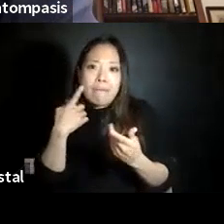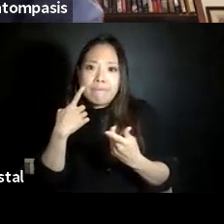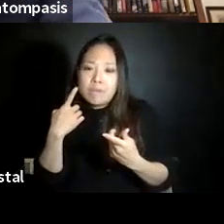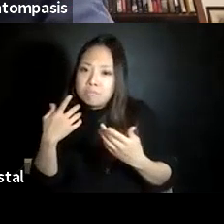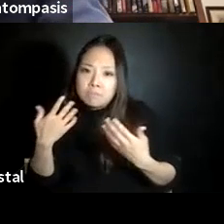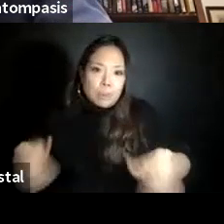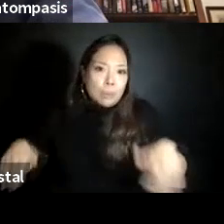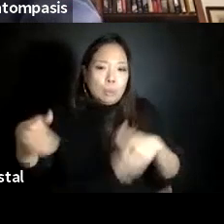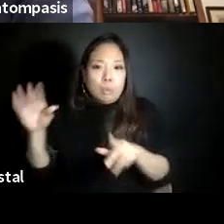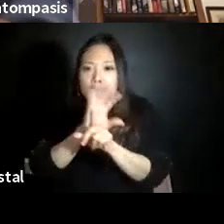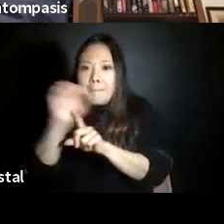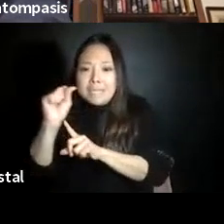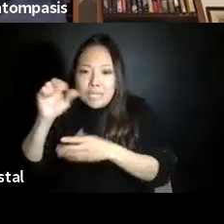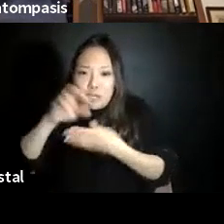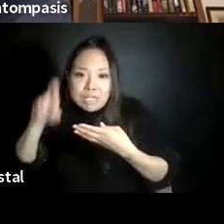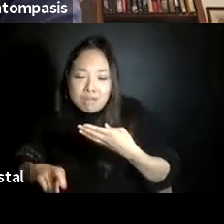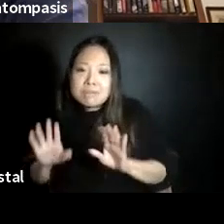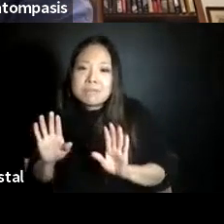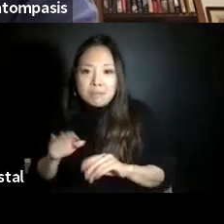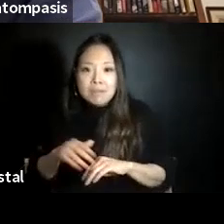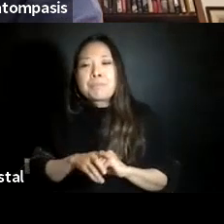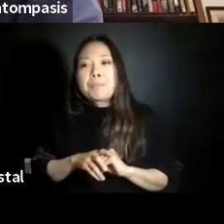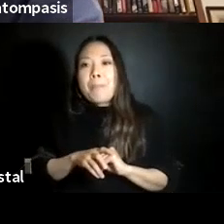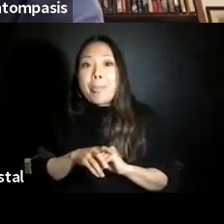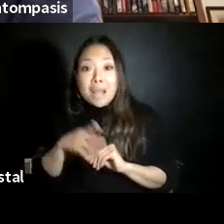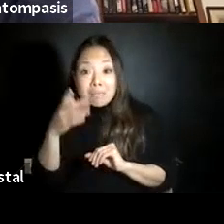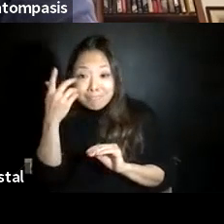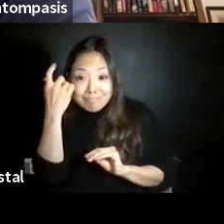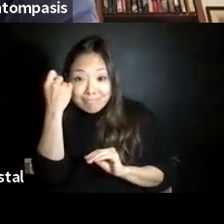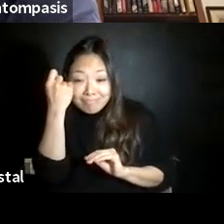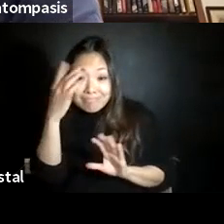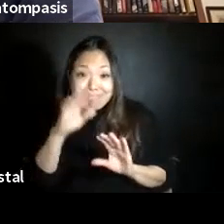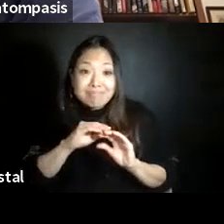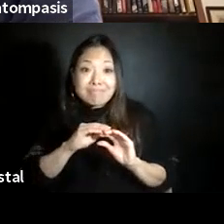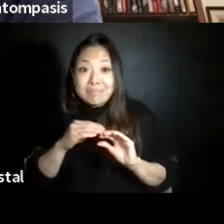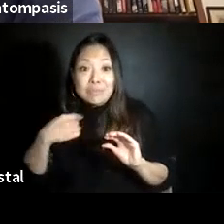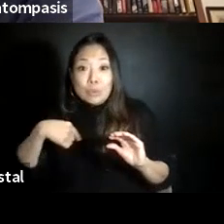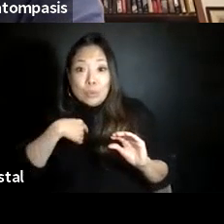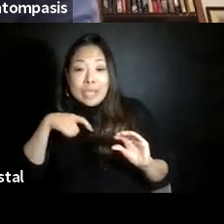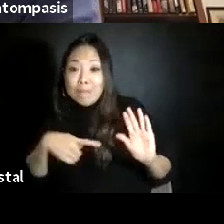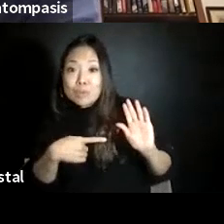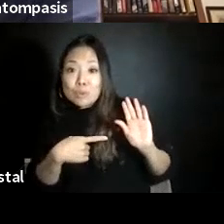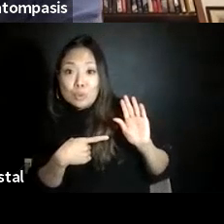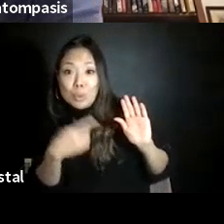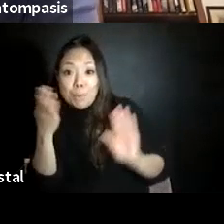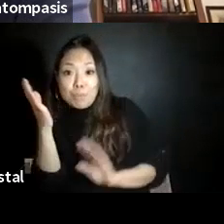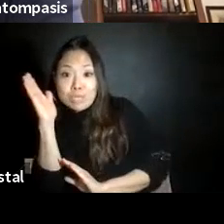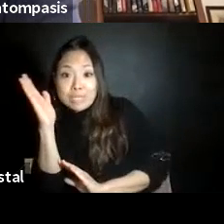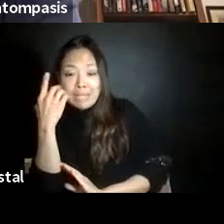However, we have to present something that is easy